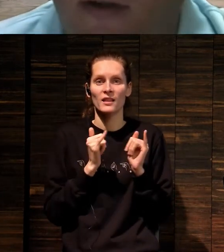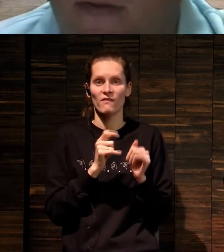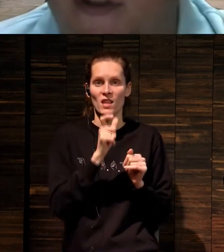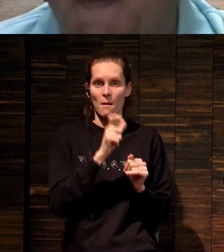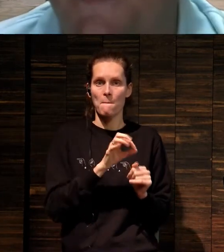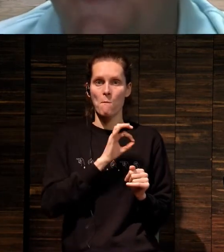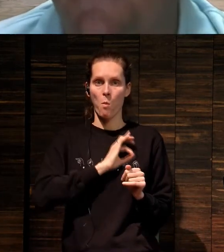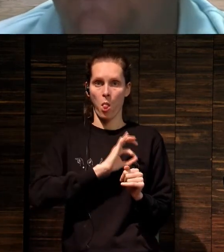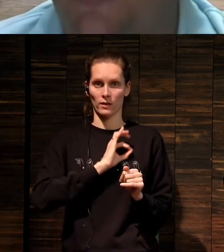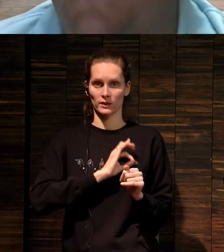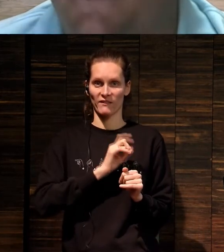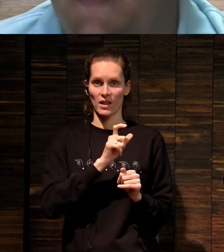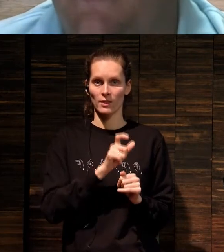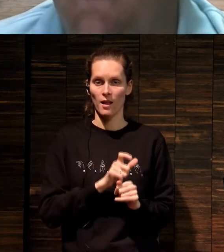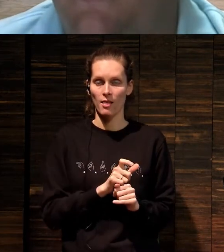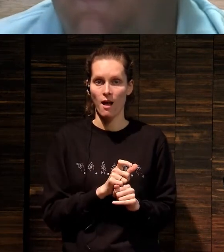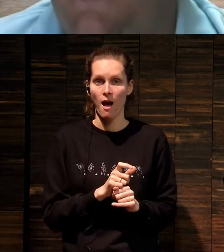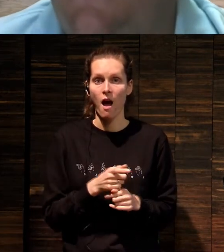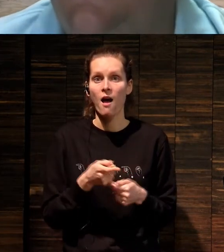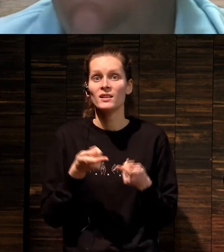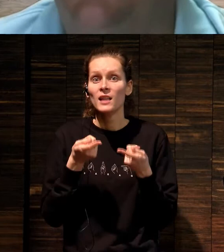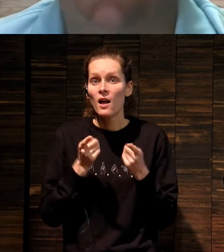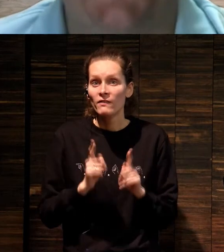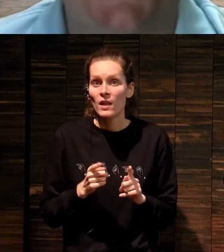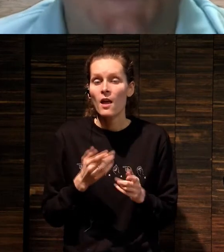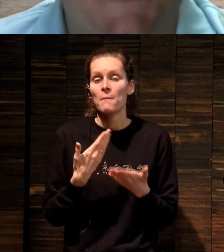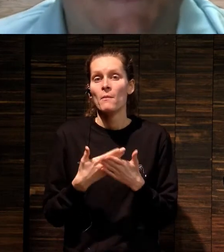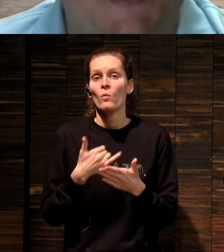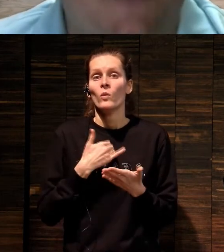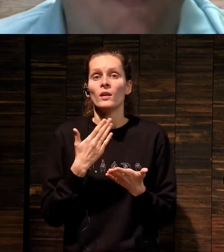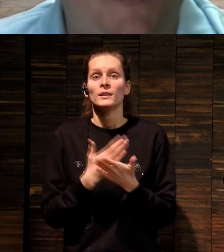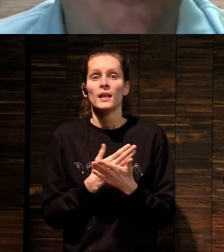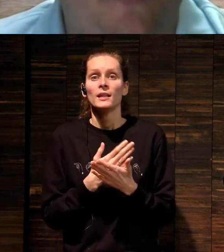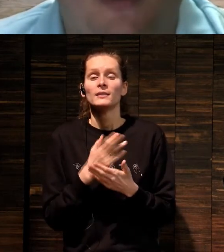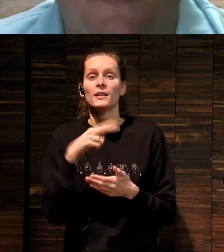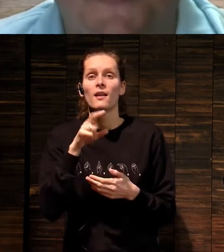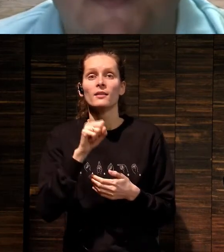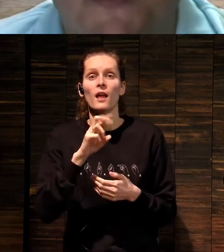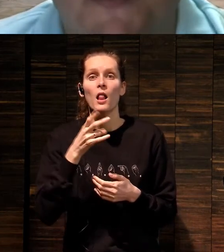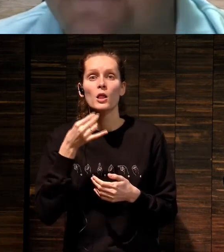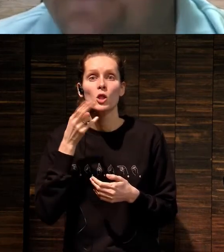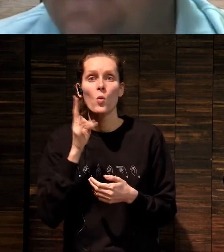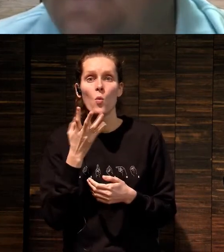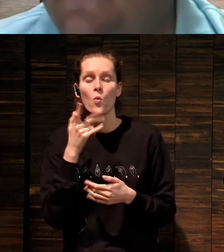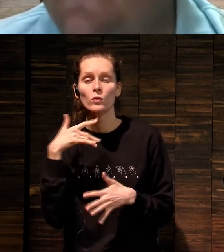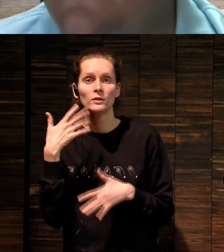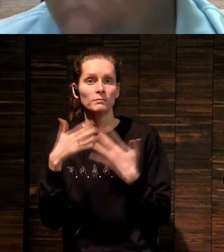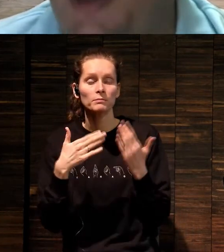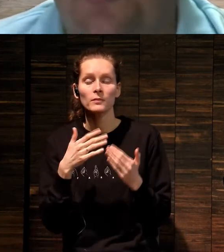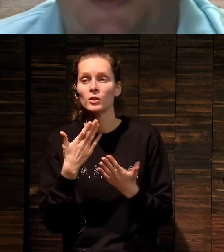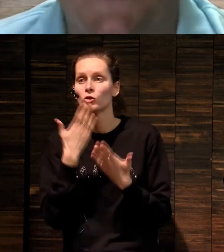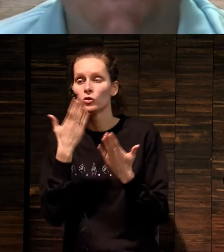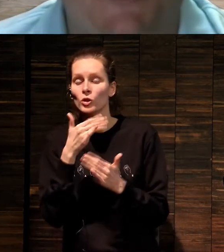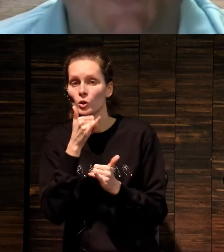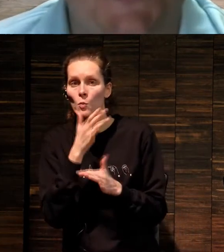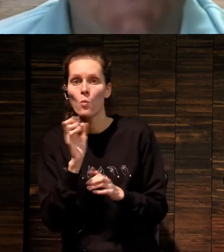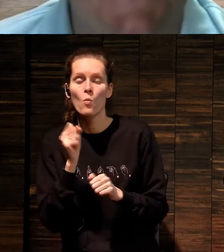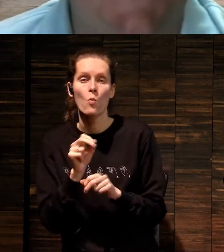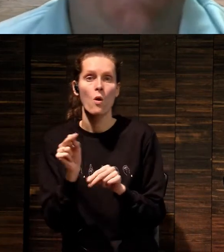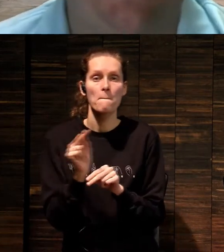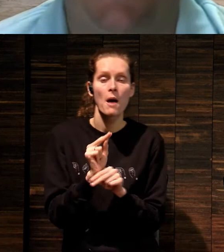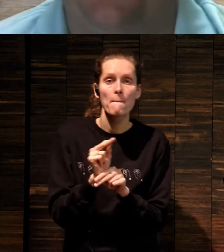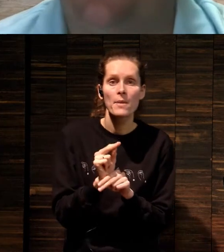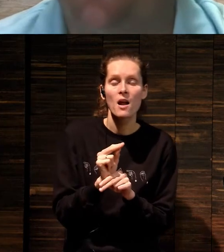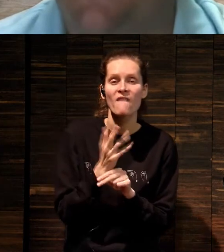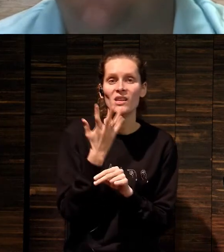screen, this helps them with that. Larger text, again, for people with problems reading. Pause animations, this